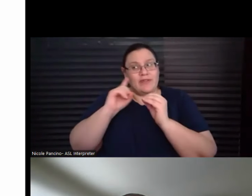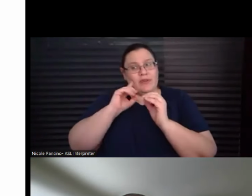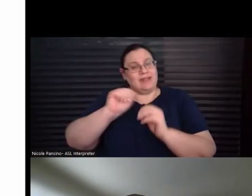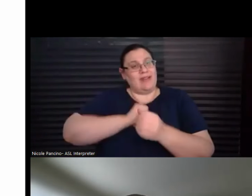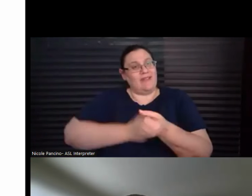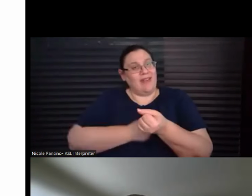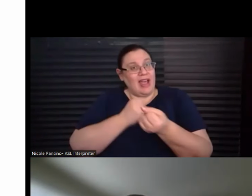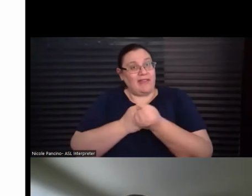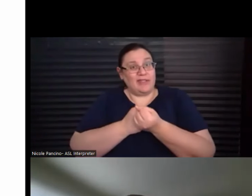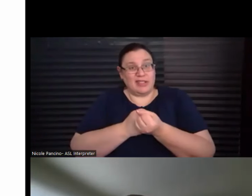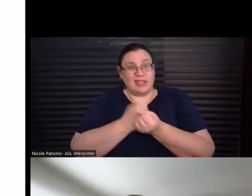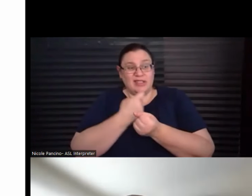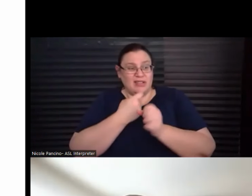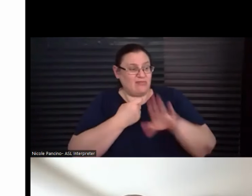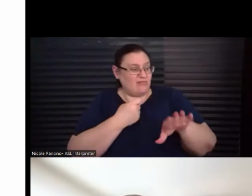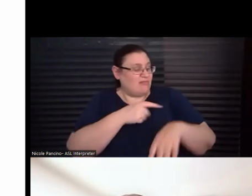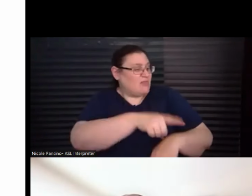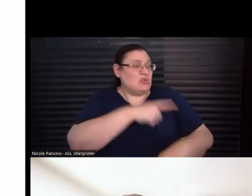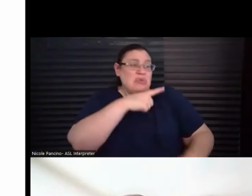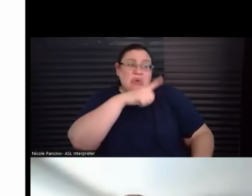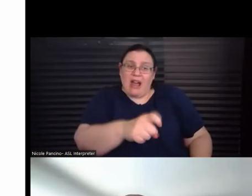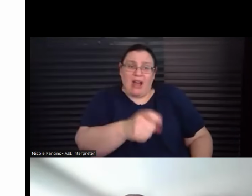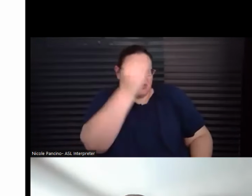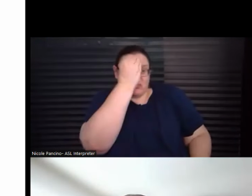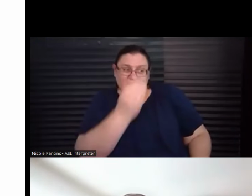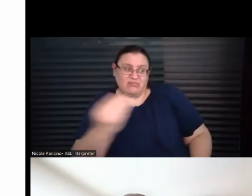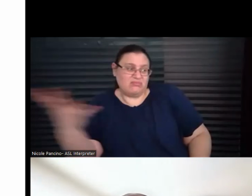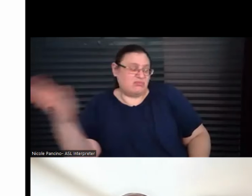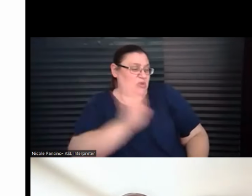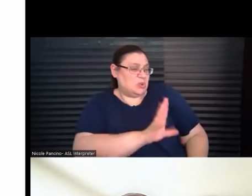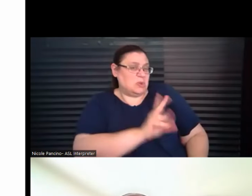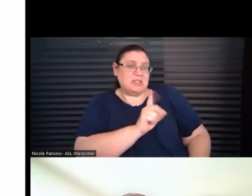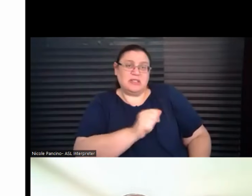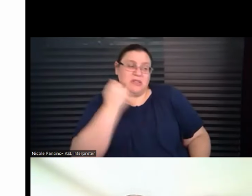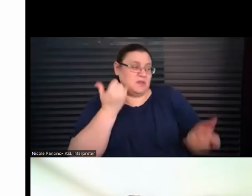have to disclose their disability if they don't choose to.